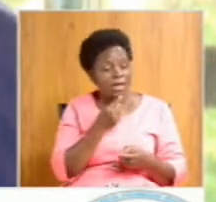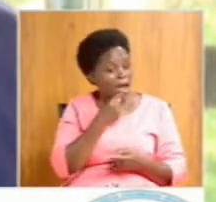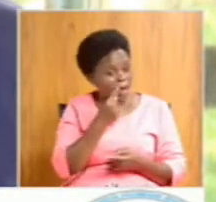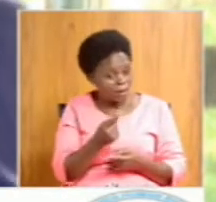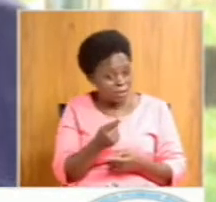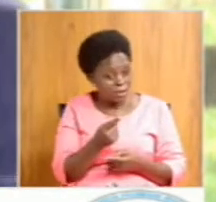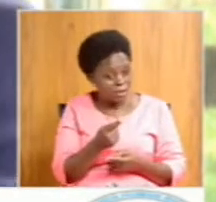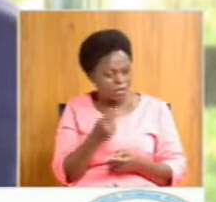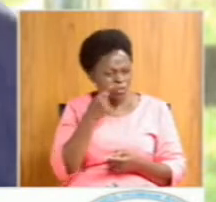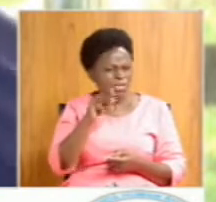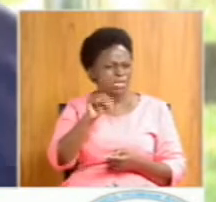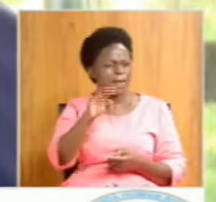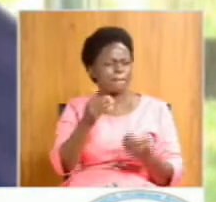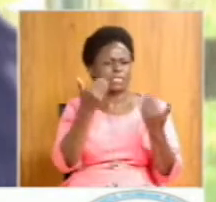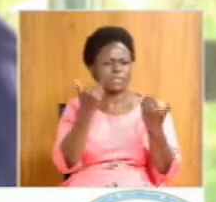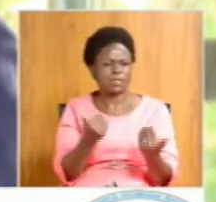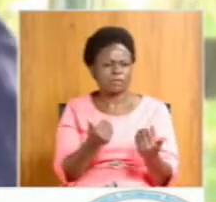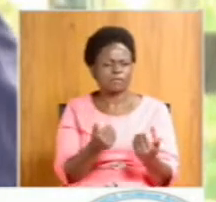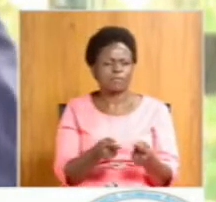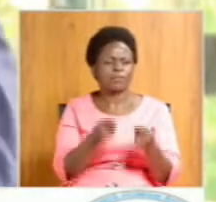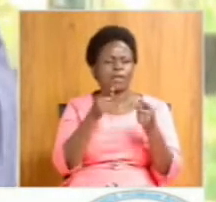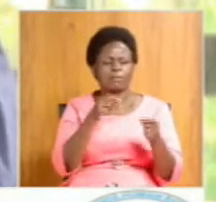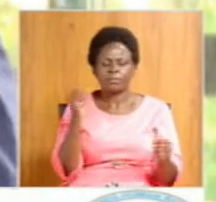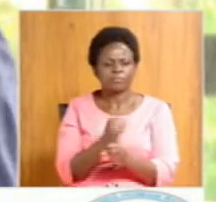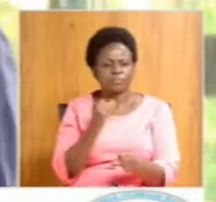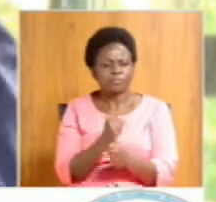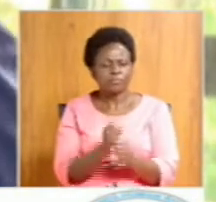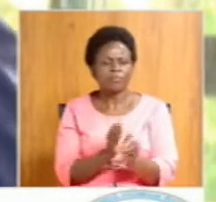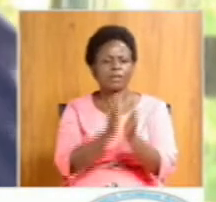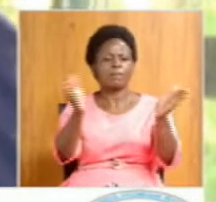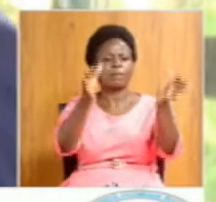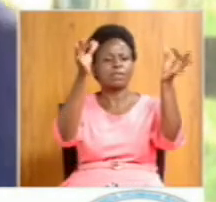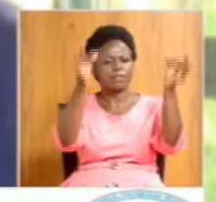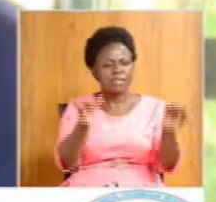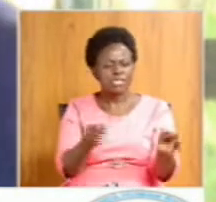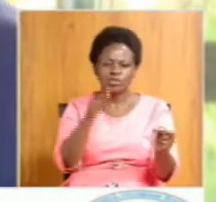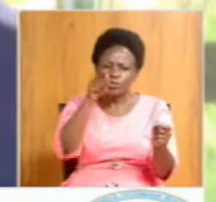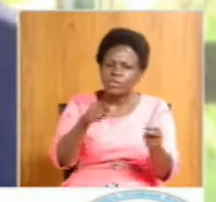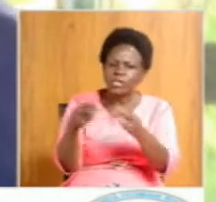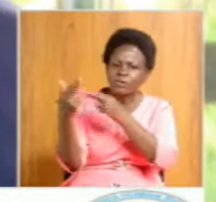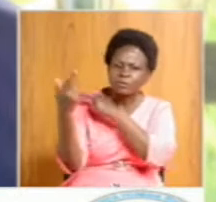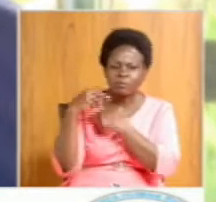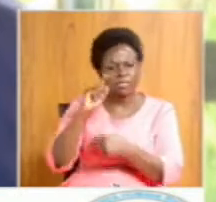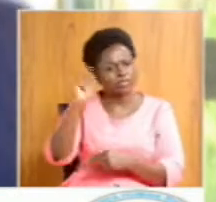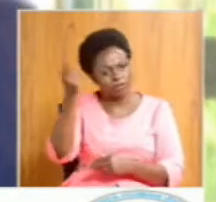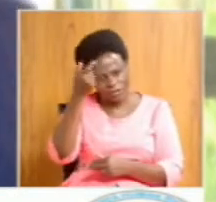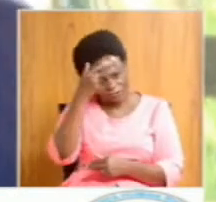We see MPs now. They are the ones who are doing these public things that are supposed to be done by government.